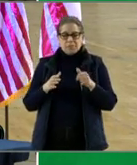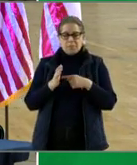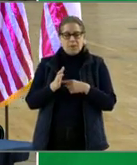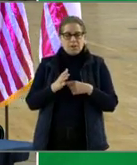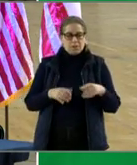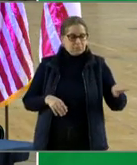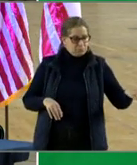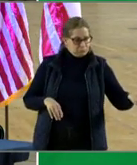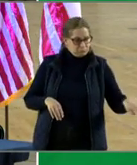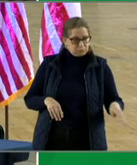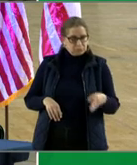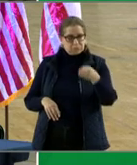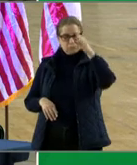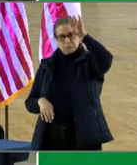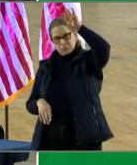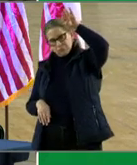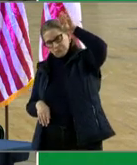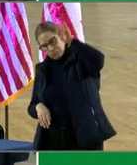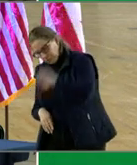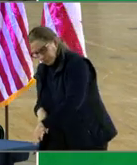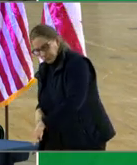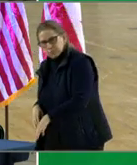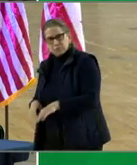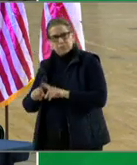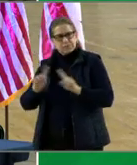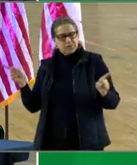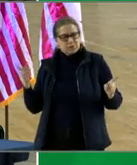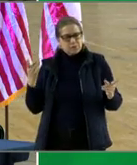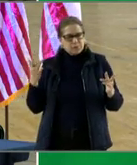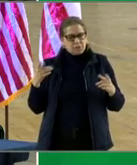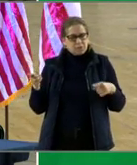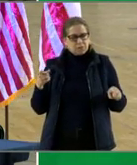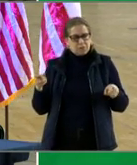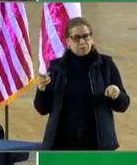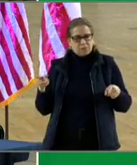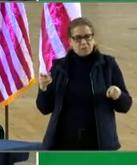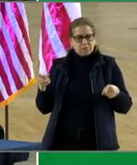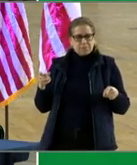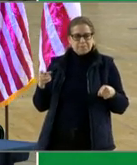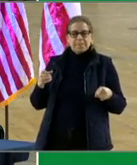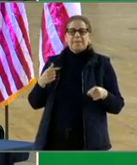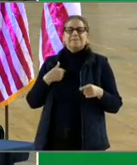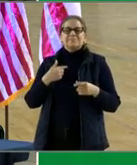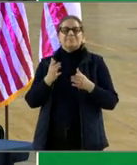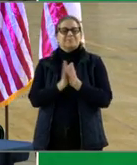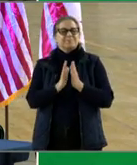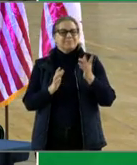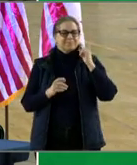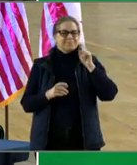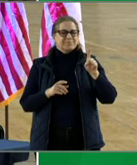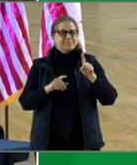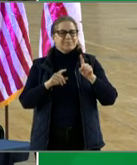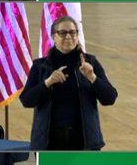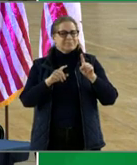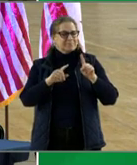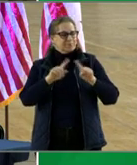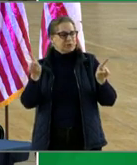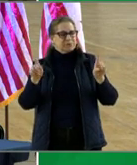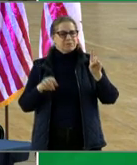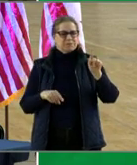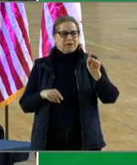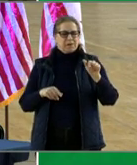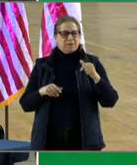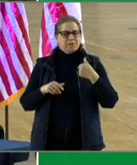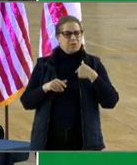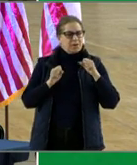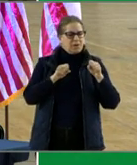look like in the district for the duration of this pandemic. So I'm thankful for the question, because I do want to be able to talk about